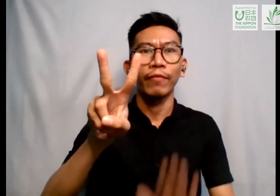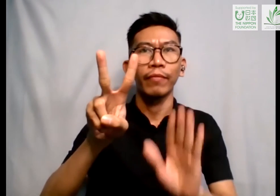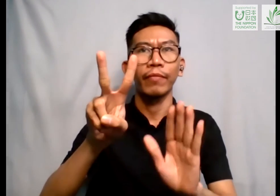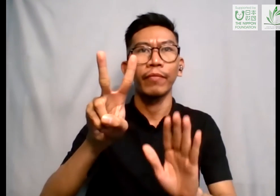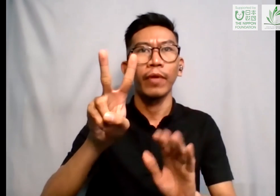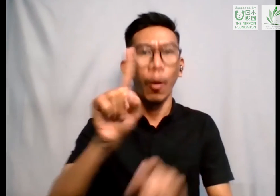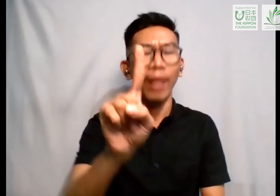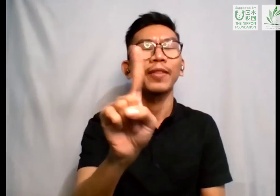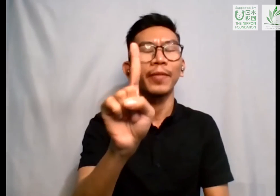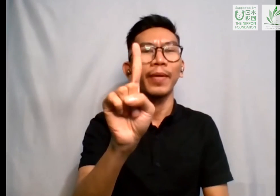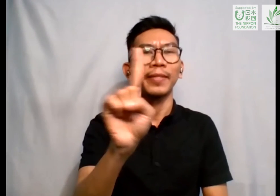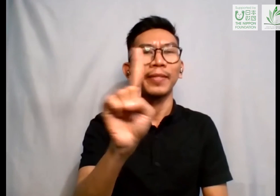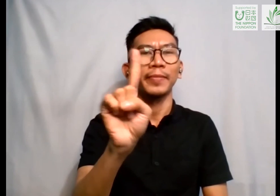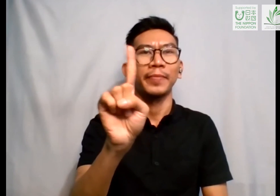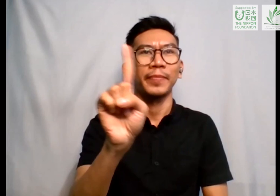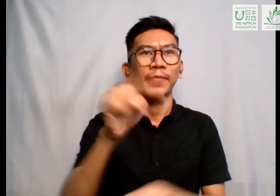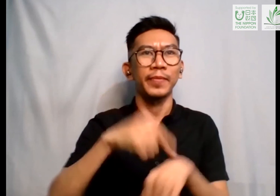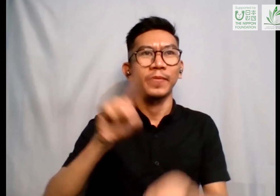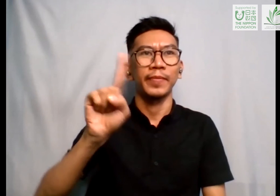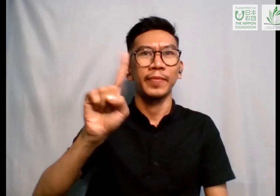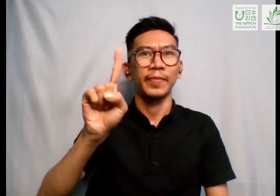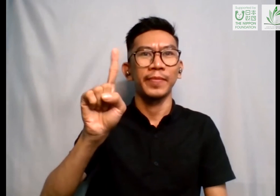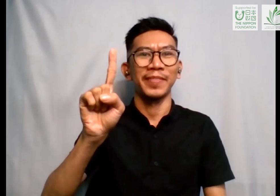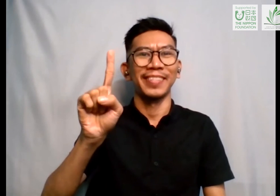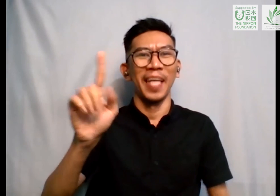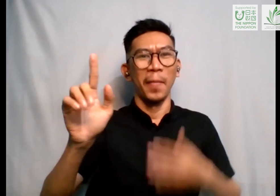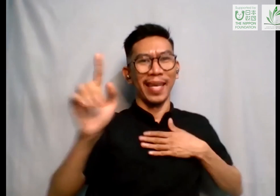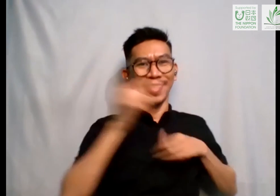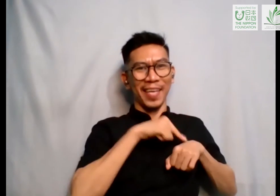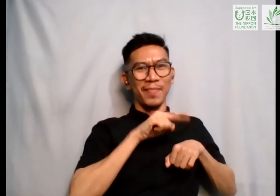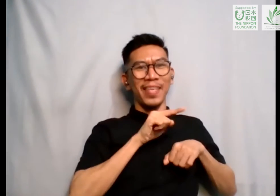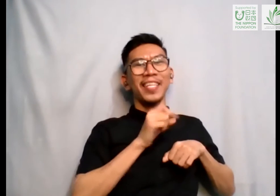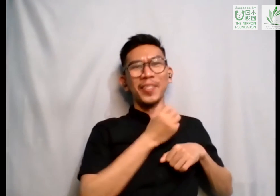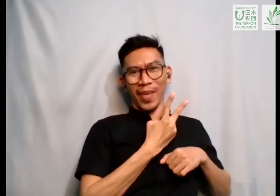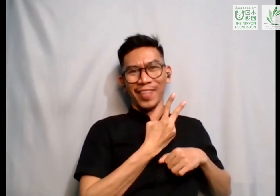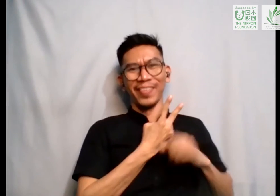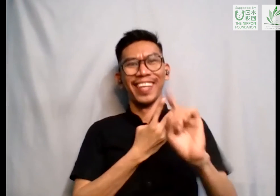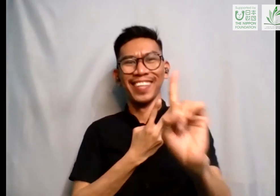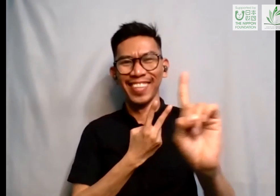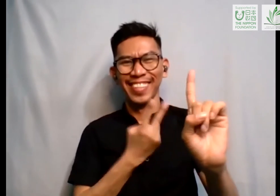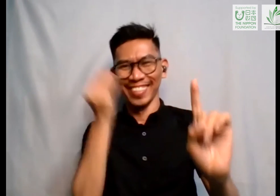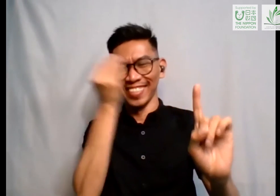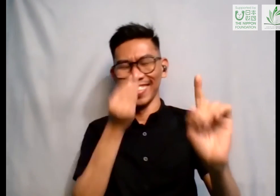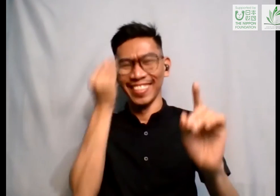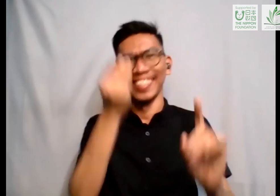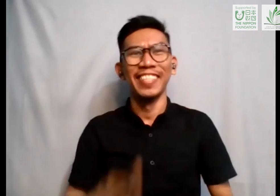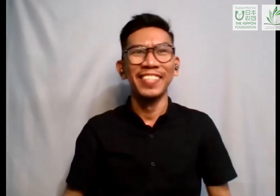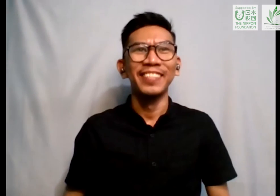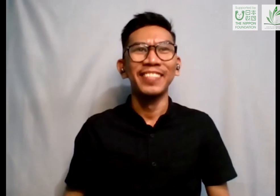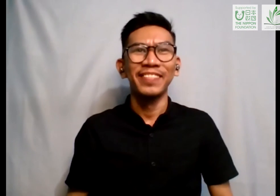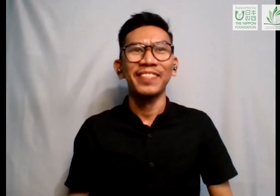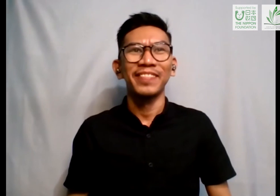1 o'clock o'clock your time, 12 o'clock my time. Boy, I'm really getting confused. Okay. So I have it written down in